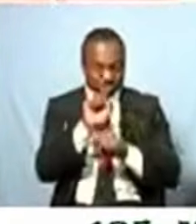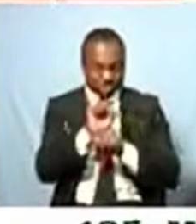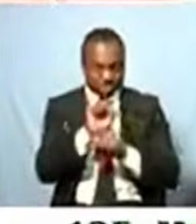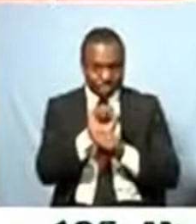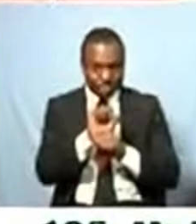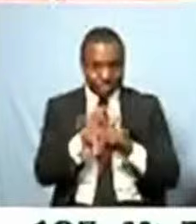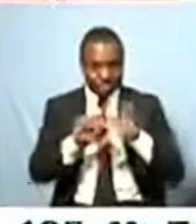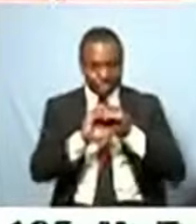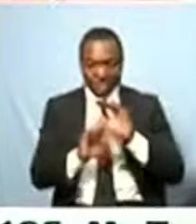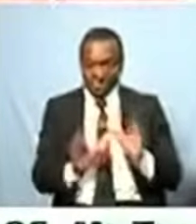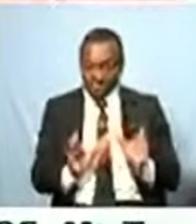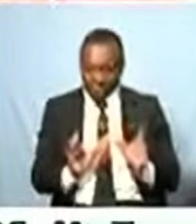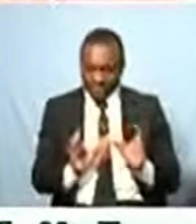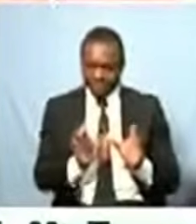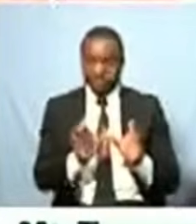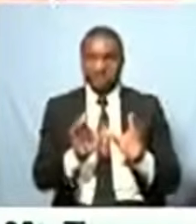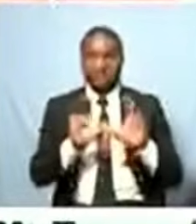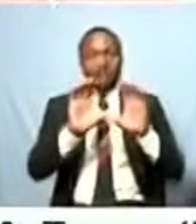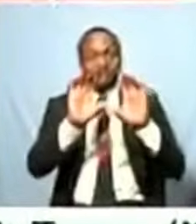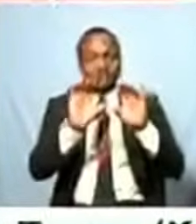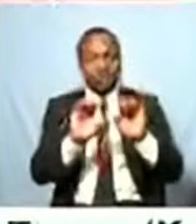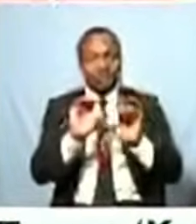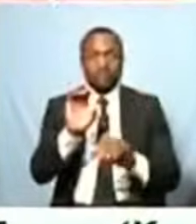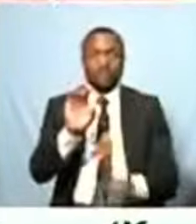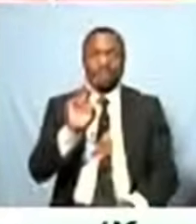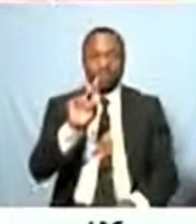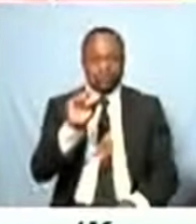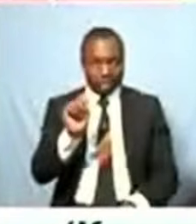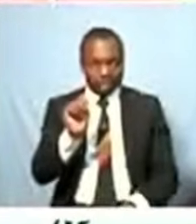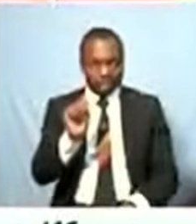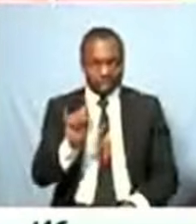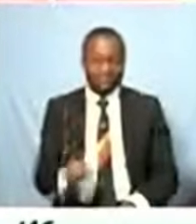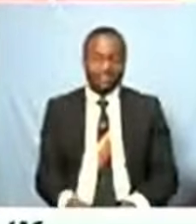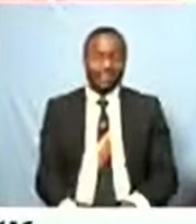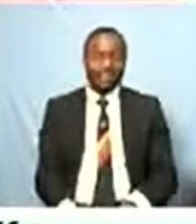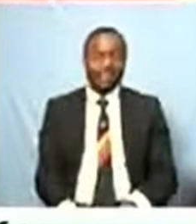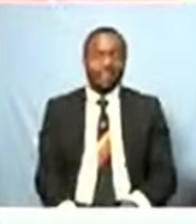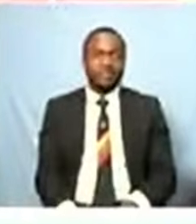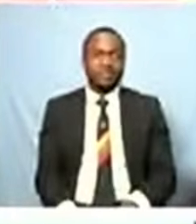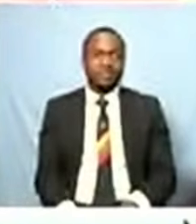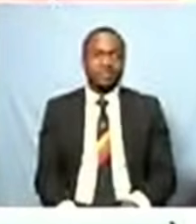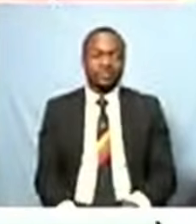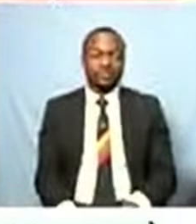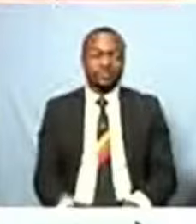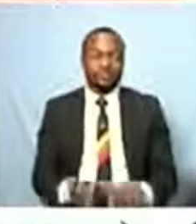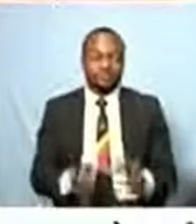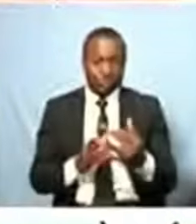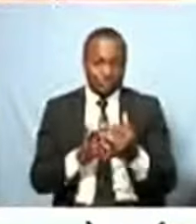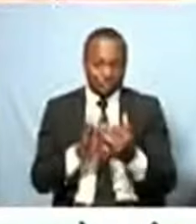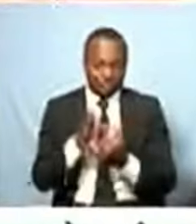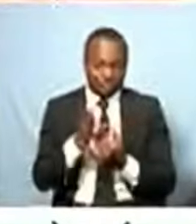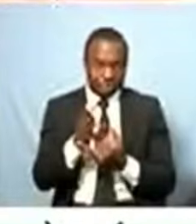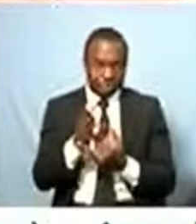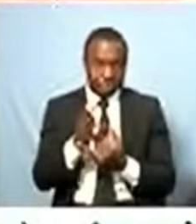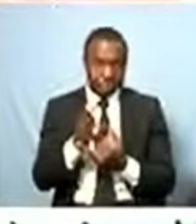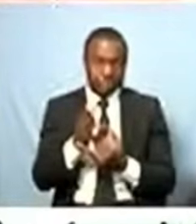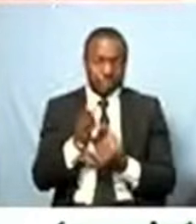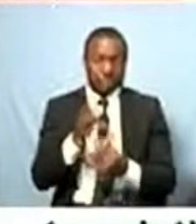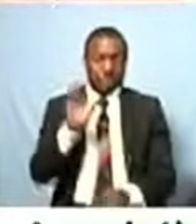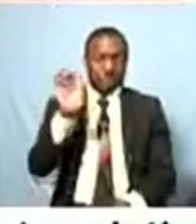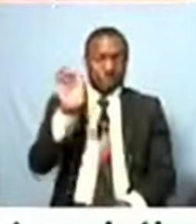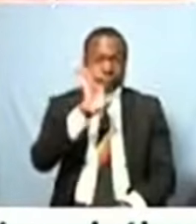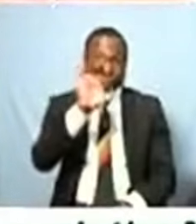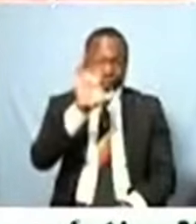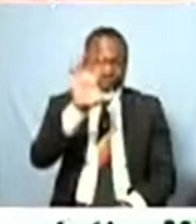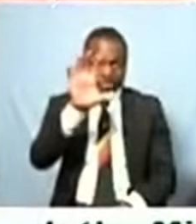under force account, that is RDA undertaking those works through the regional